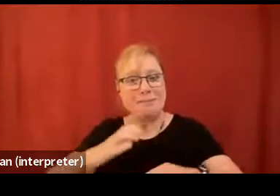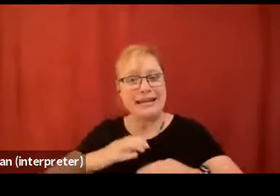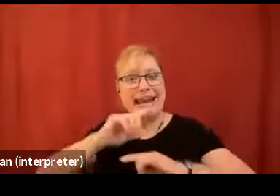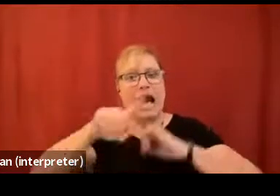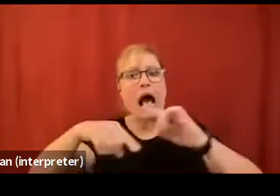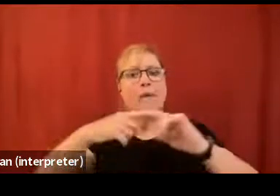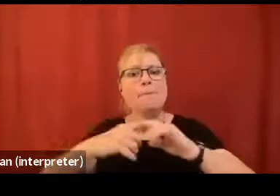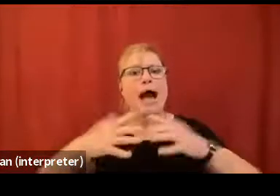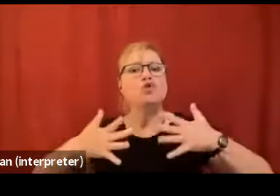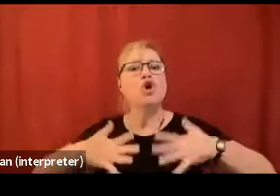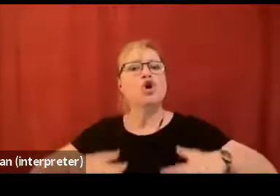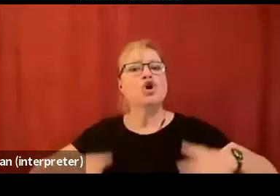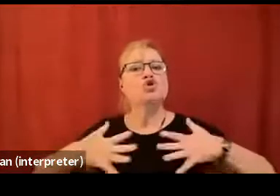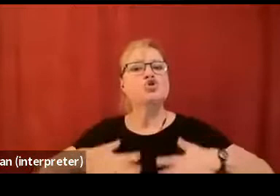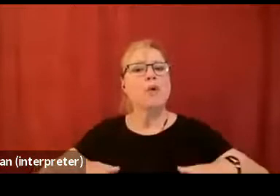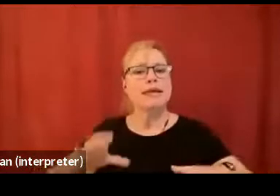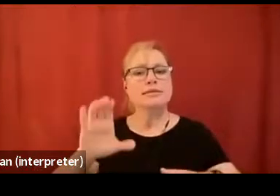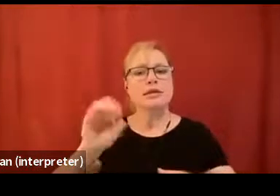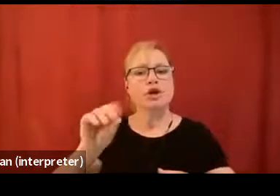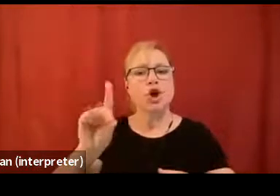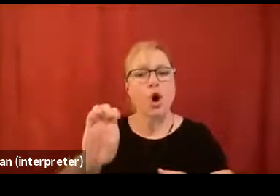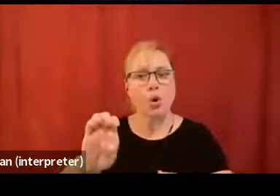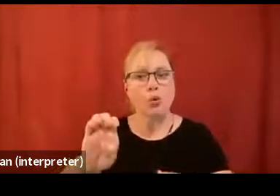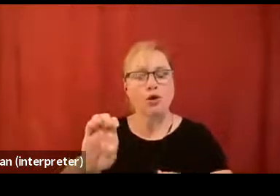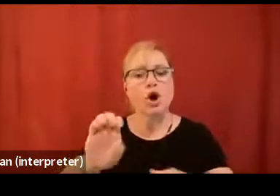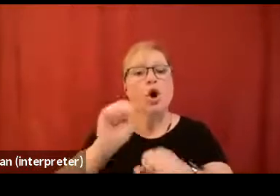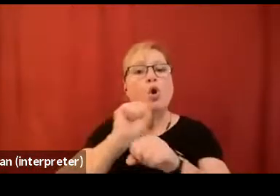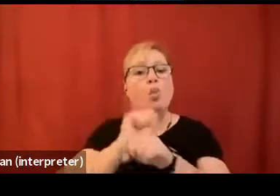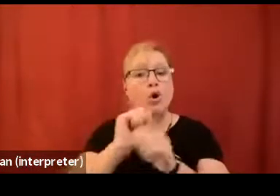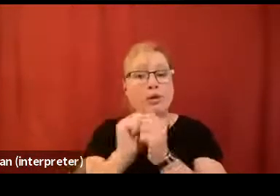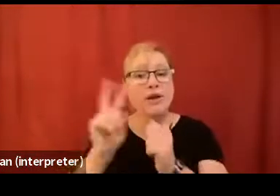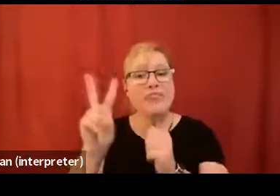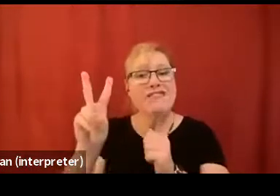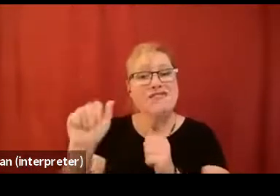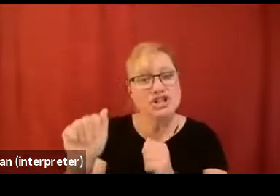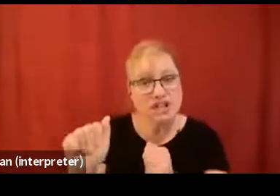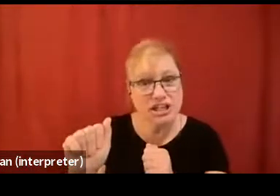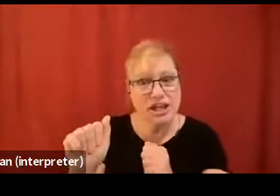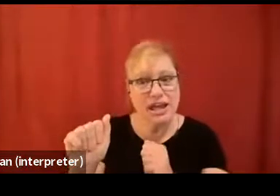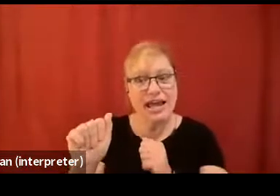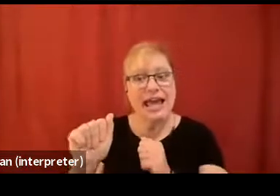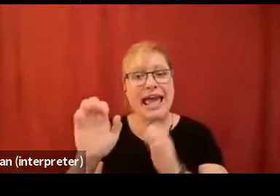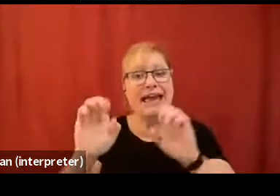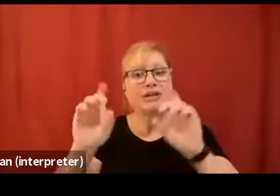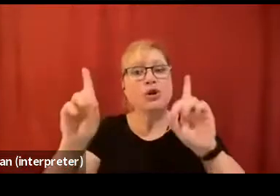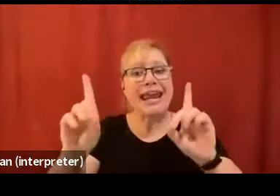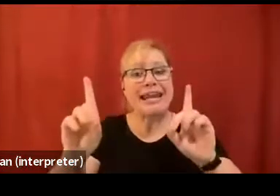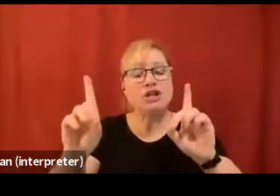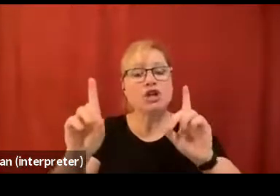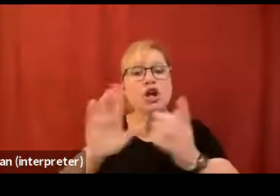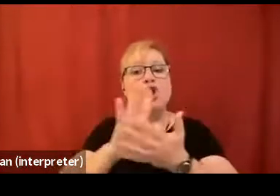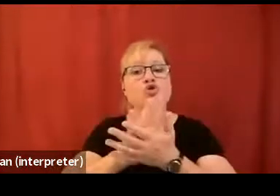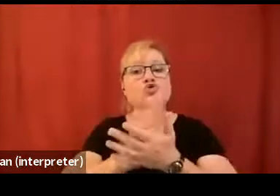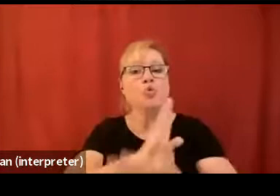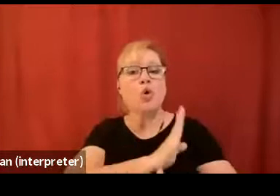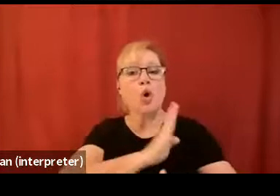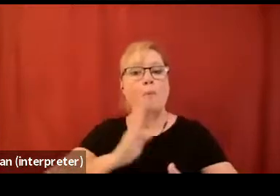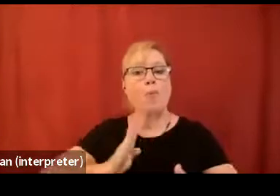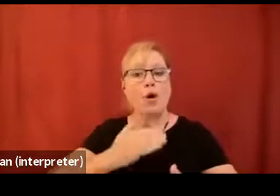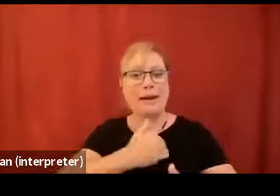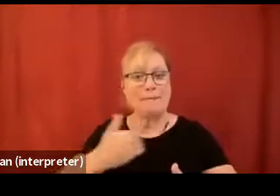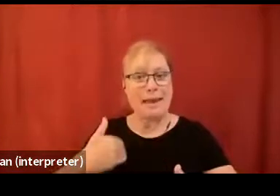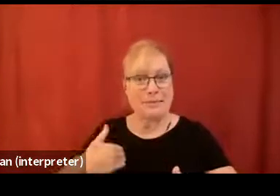really working with the Virginia Education School Board members to make sure that they read and